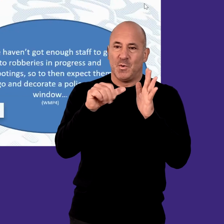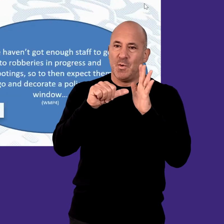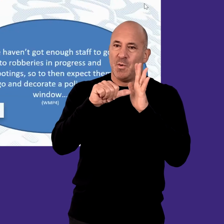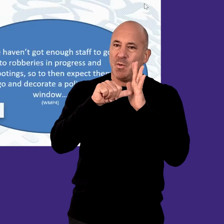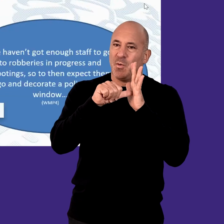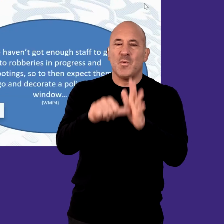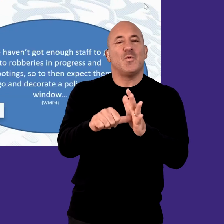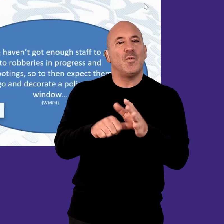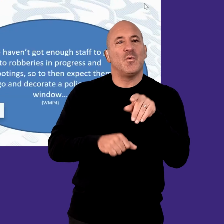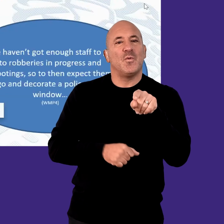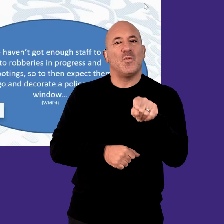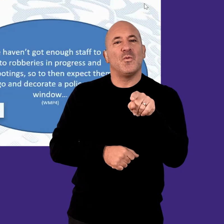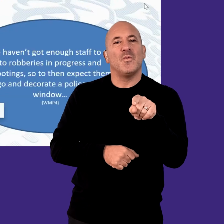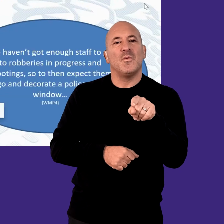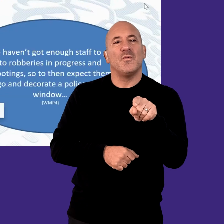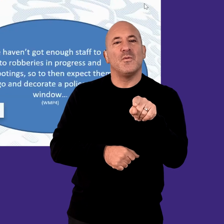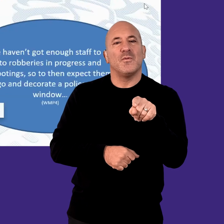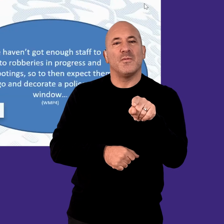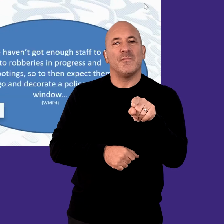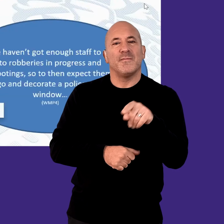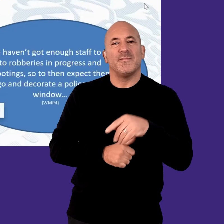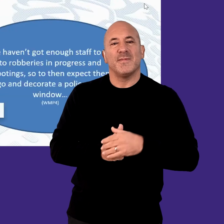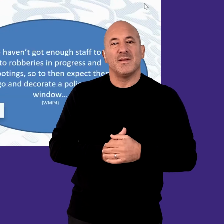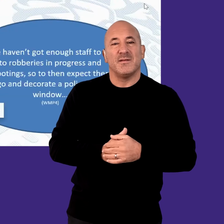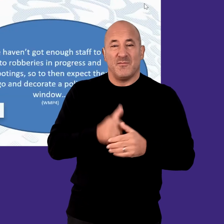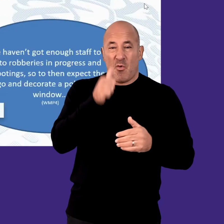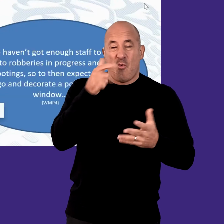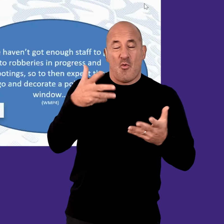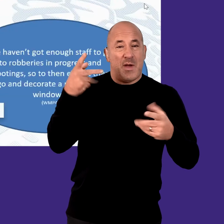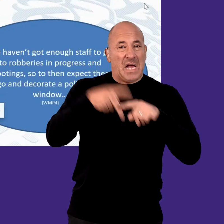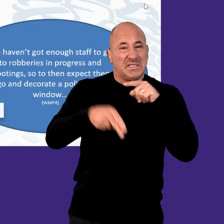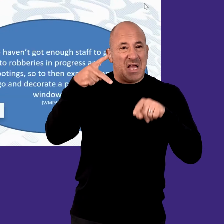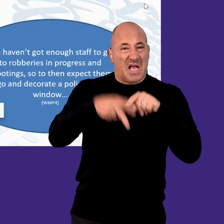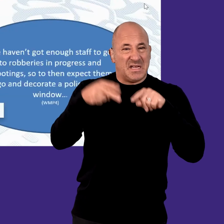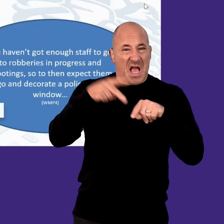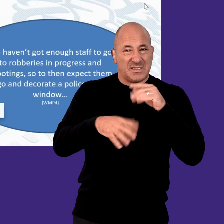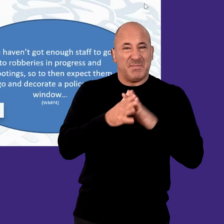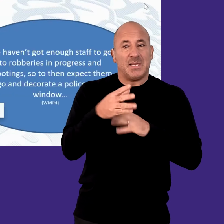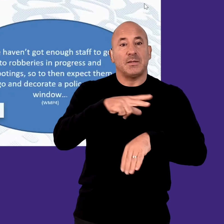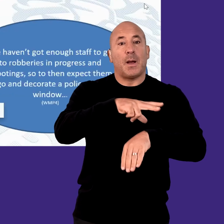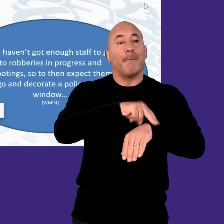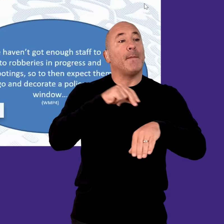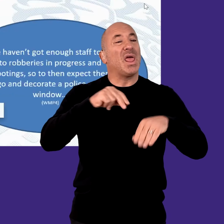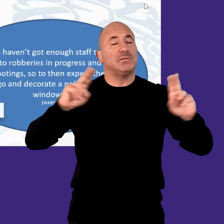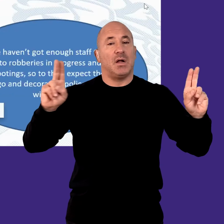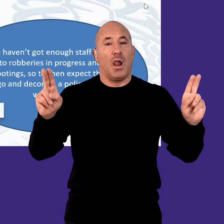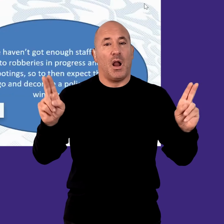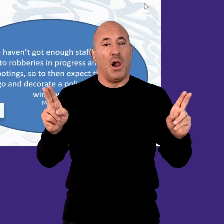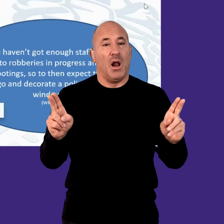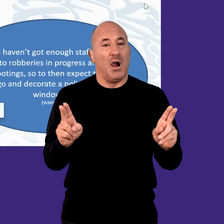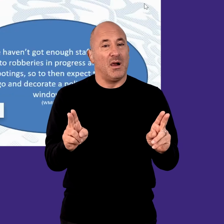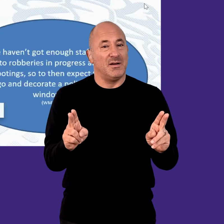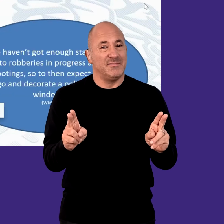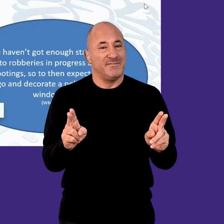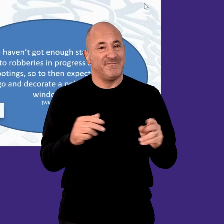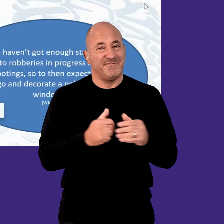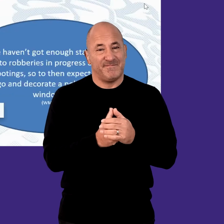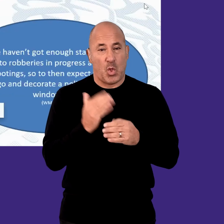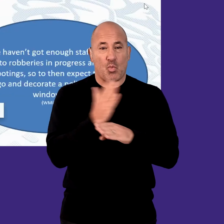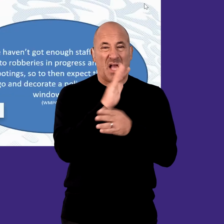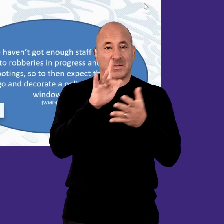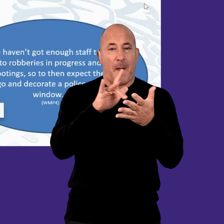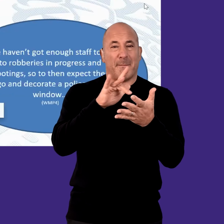to a great extent. And then also the time and resource was a real problem. You'll know that public cuts have decreased